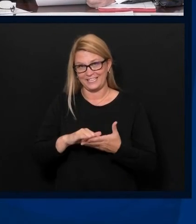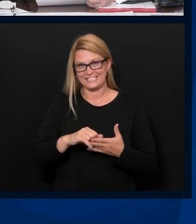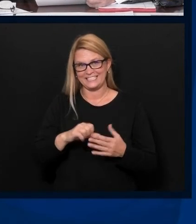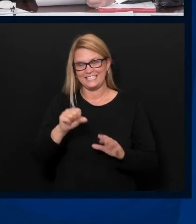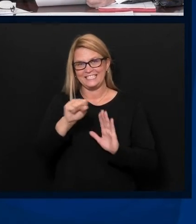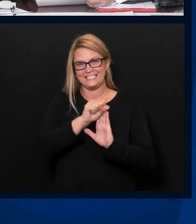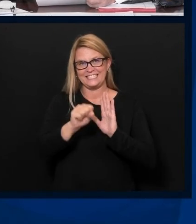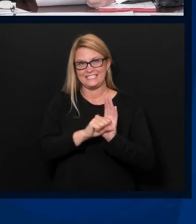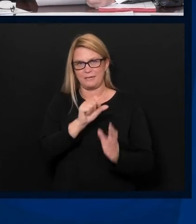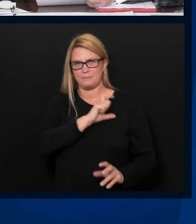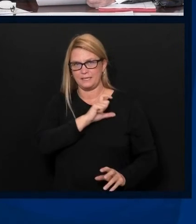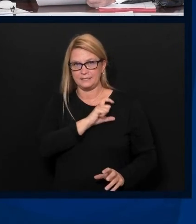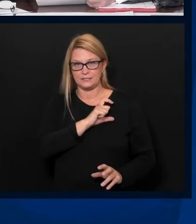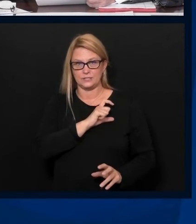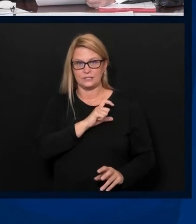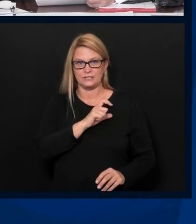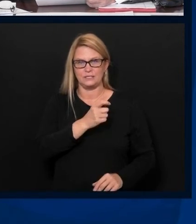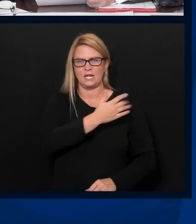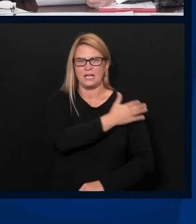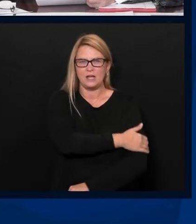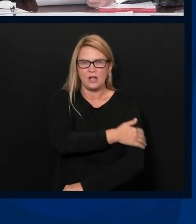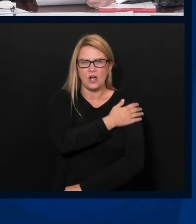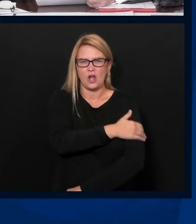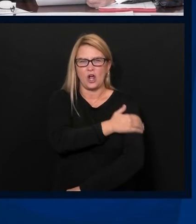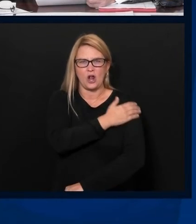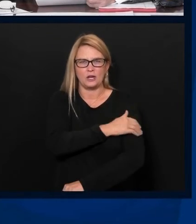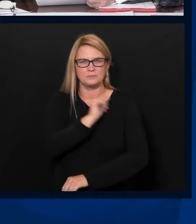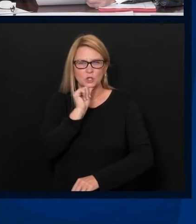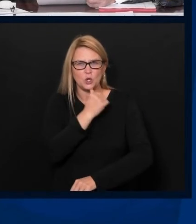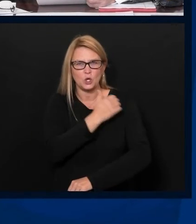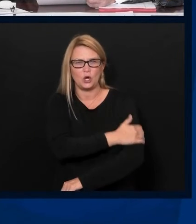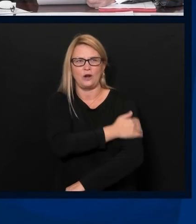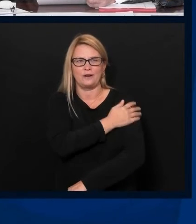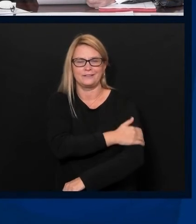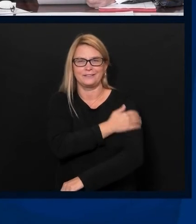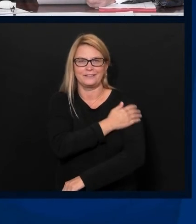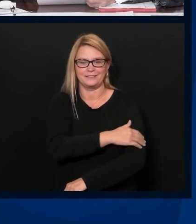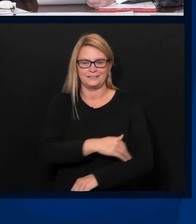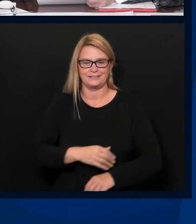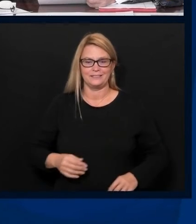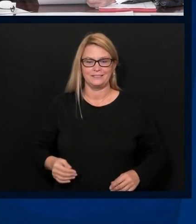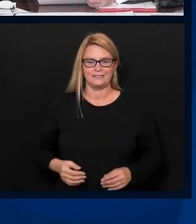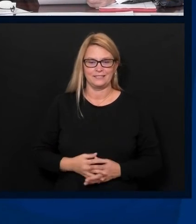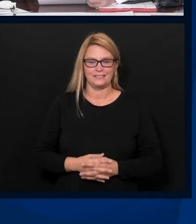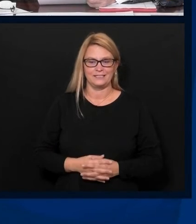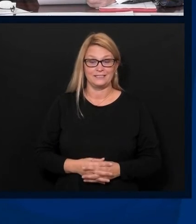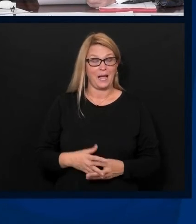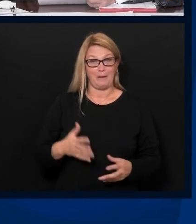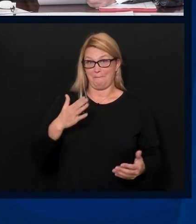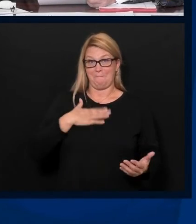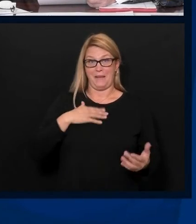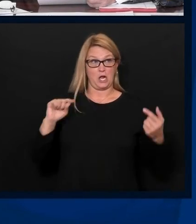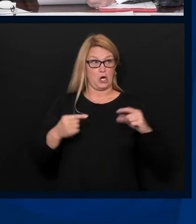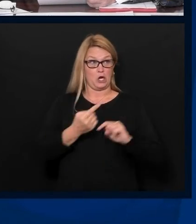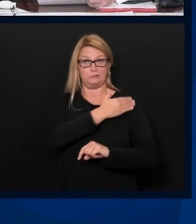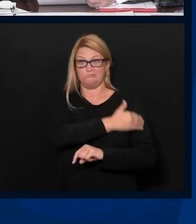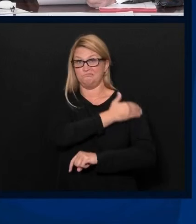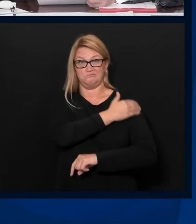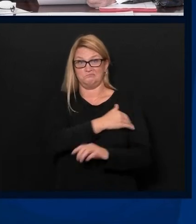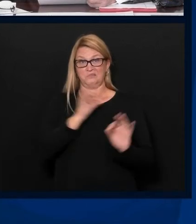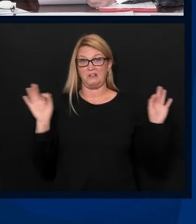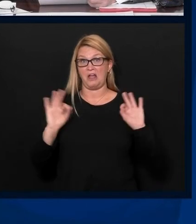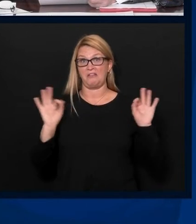police came to me and said, oh, my arm's hurting really bad and everything. Look, my arm hadn't hurt me at all. I mean, really and